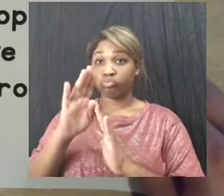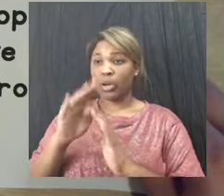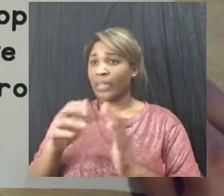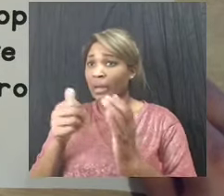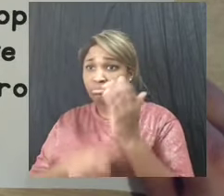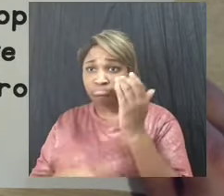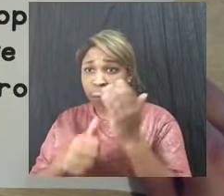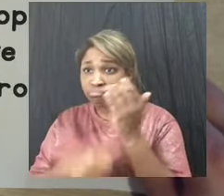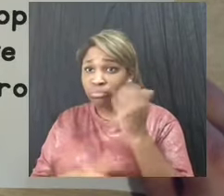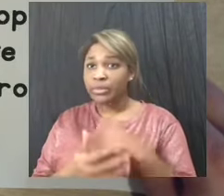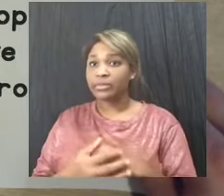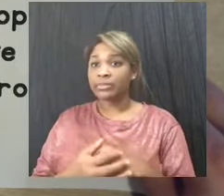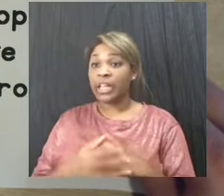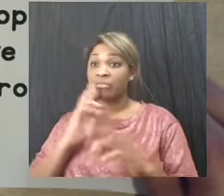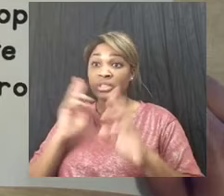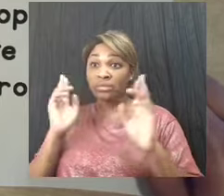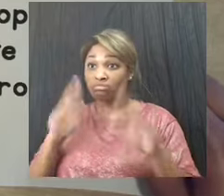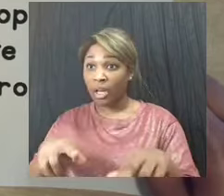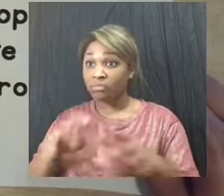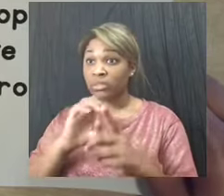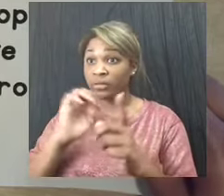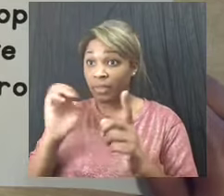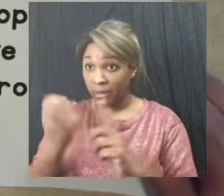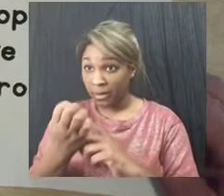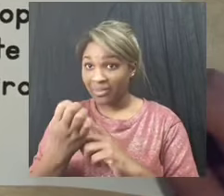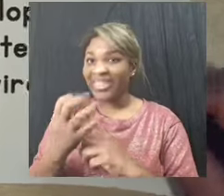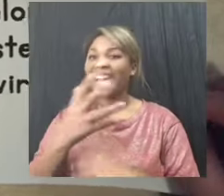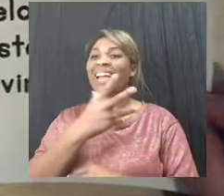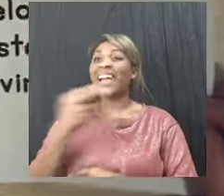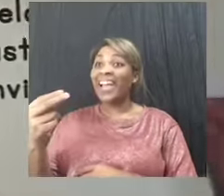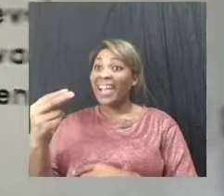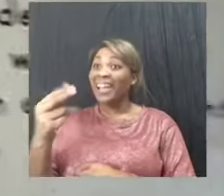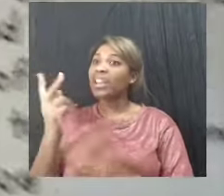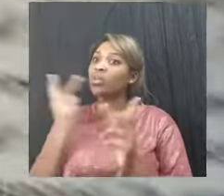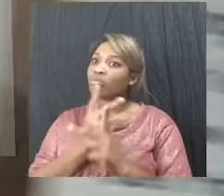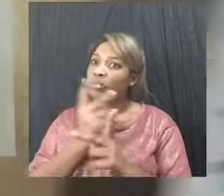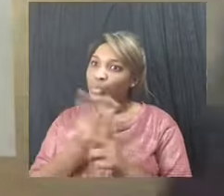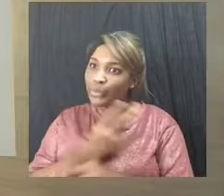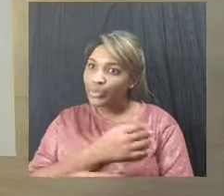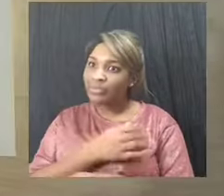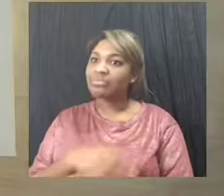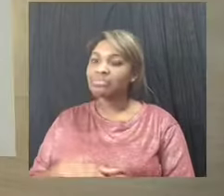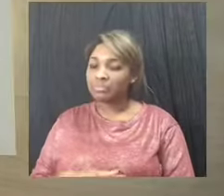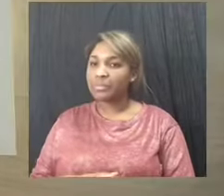they respond to their environment, and they reproduce.